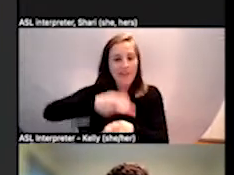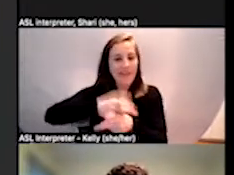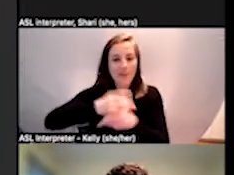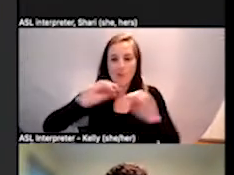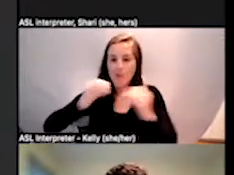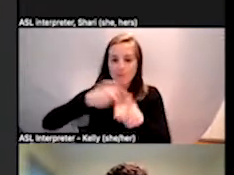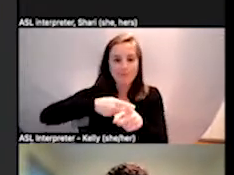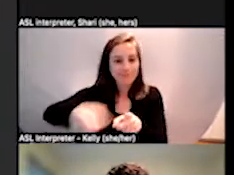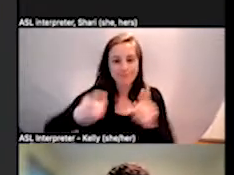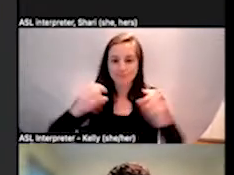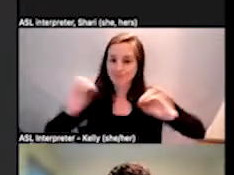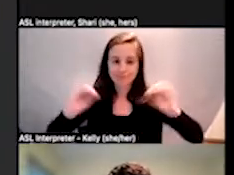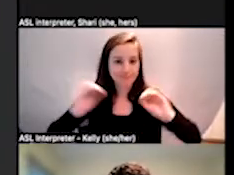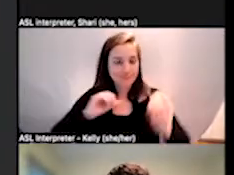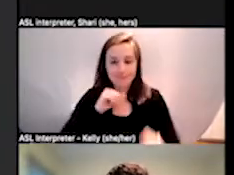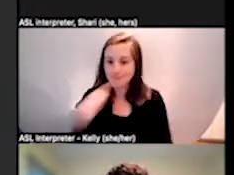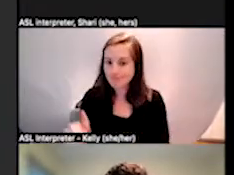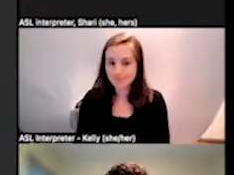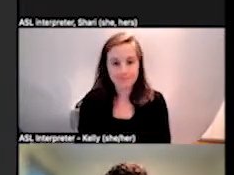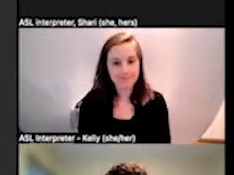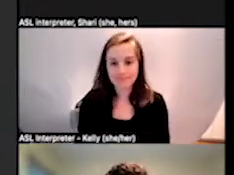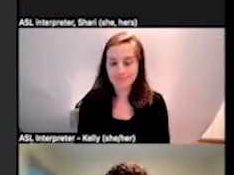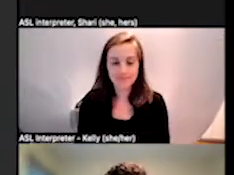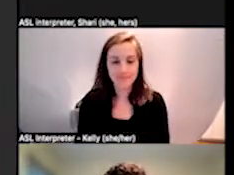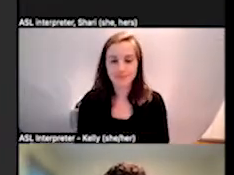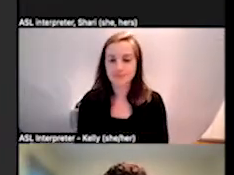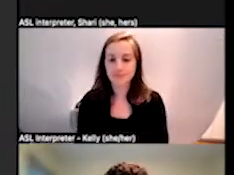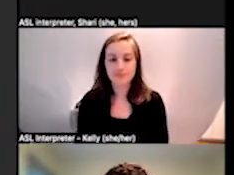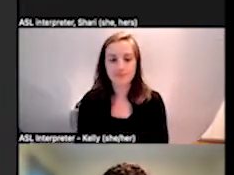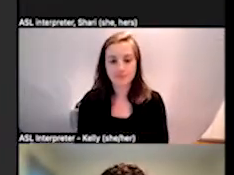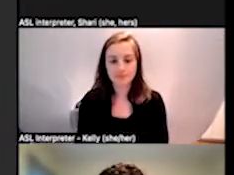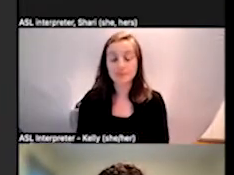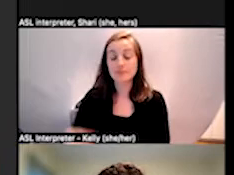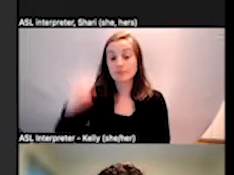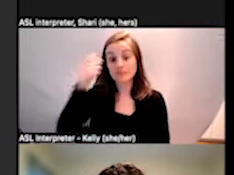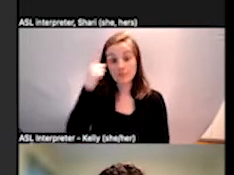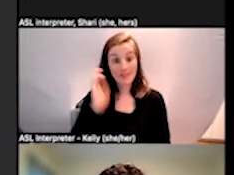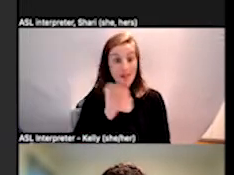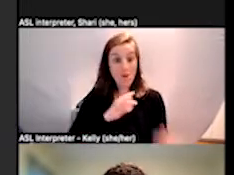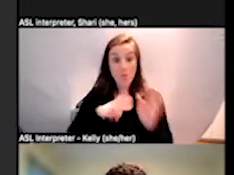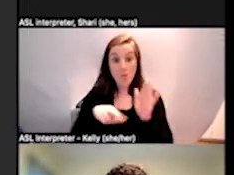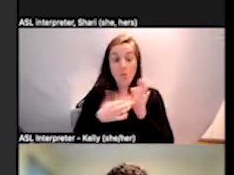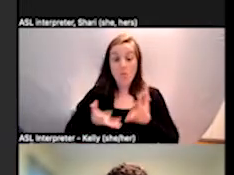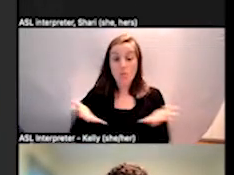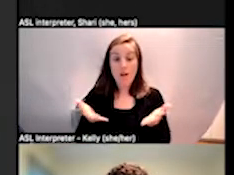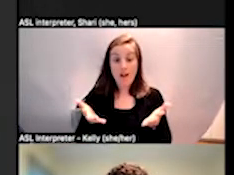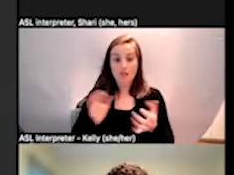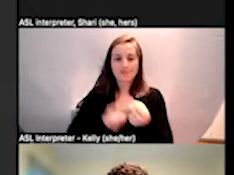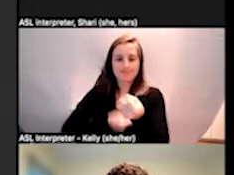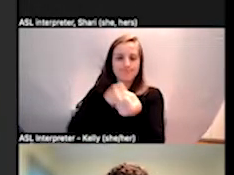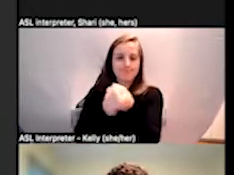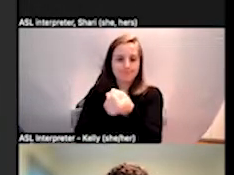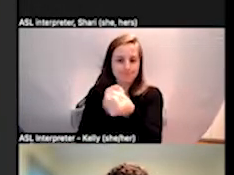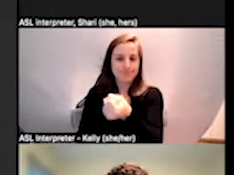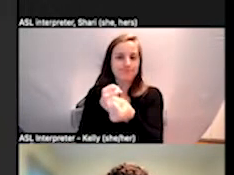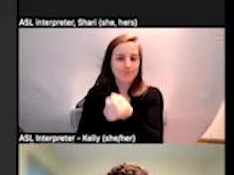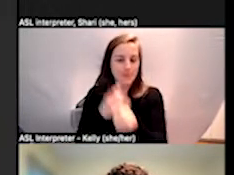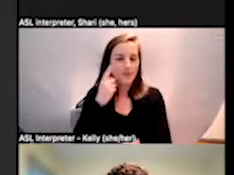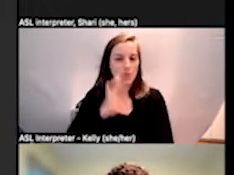organization in any capacity, but we do advocate for trans affirming healthcare